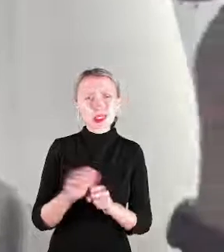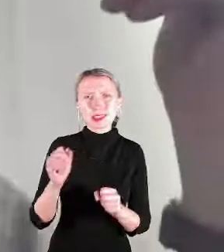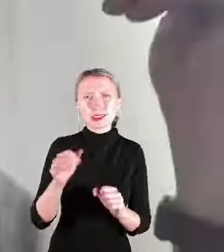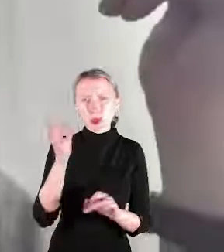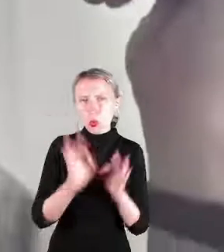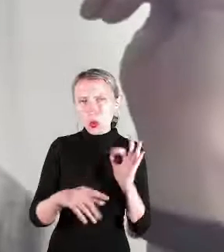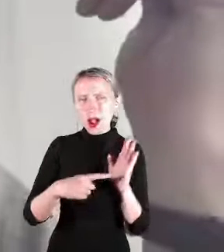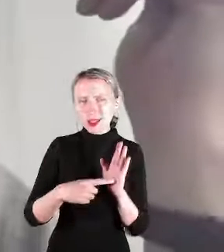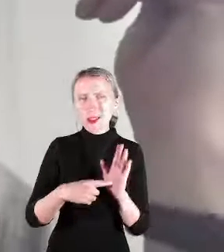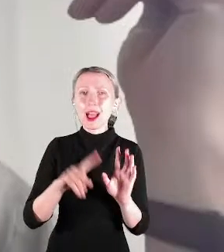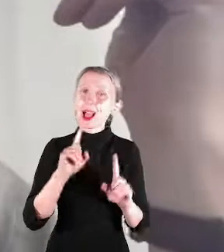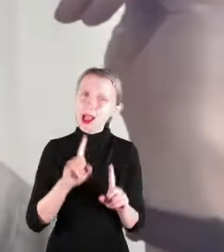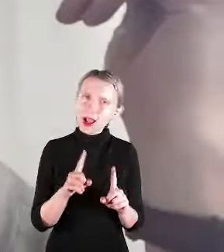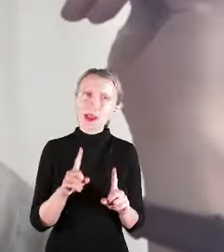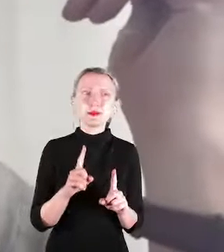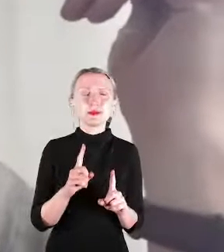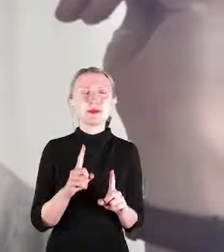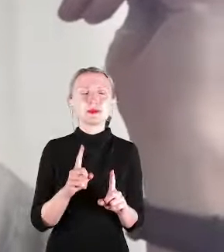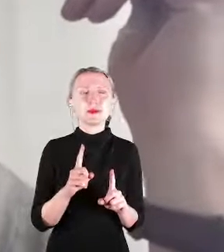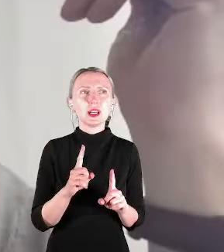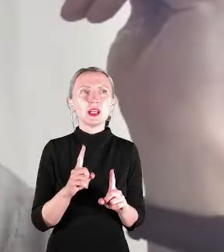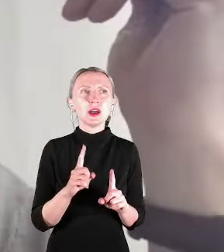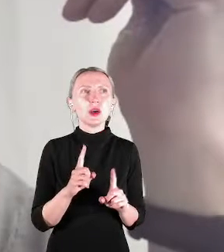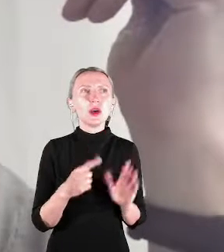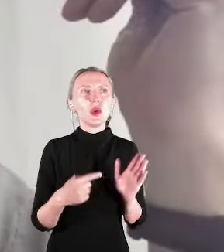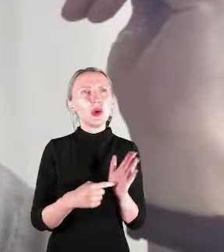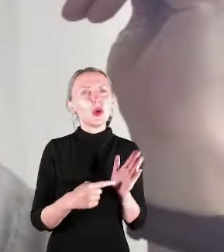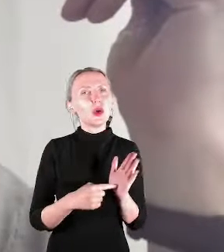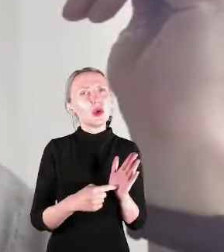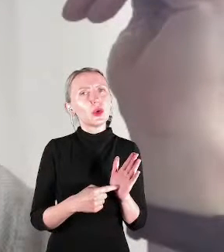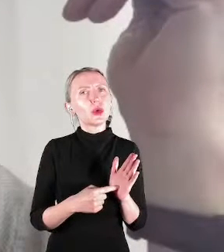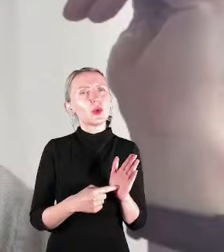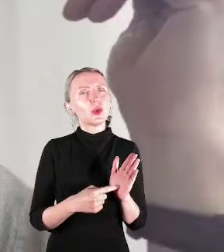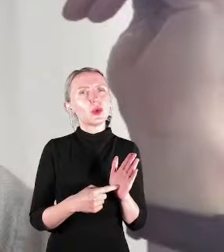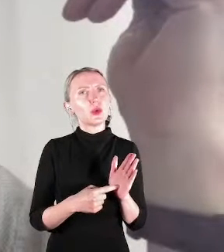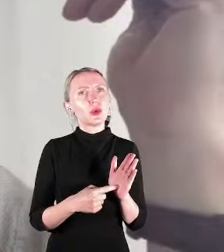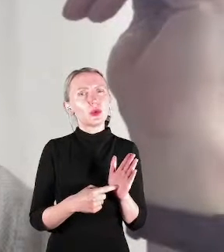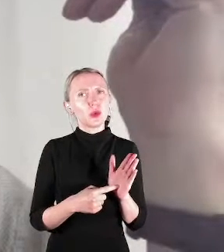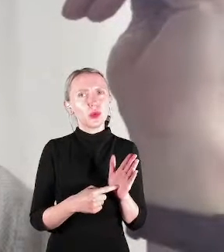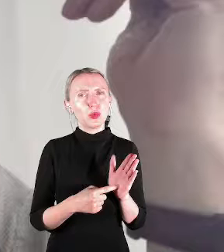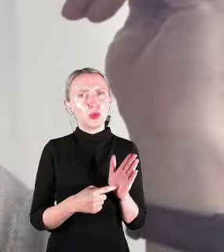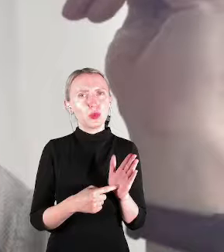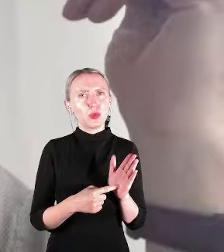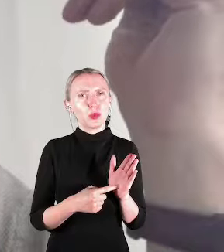the idea almost. So you need transport, you need this kind of